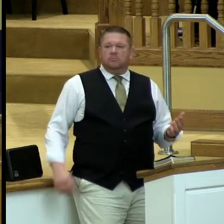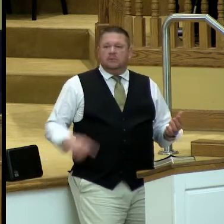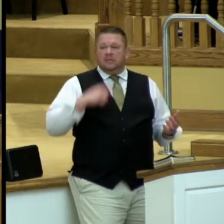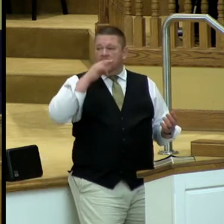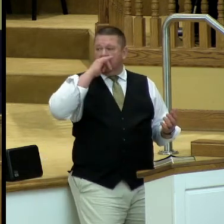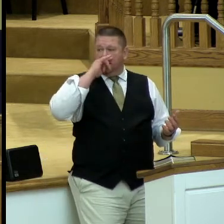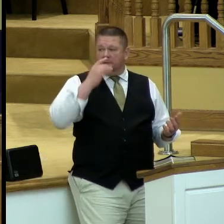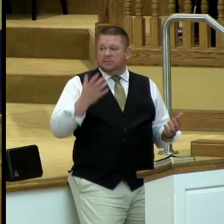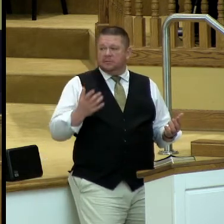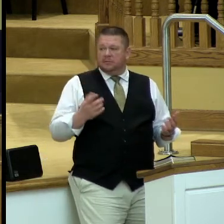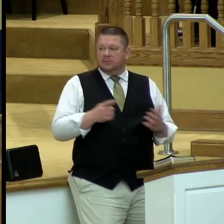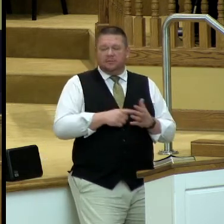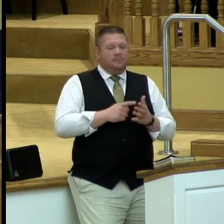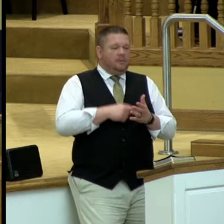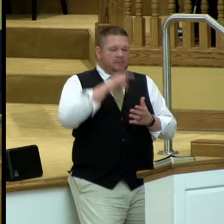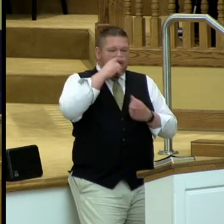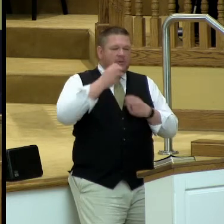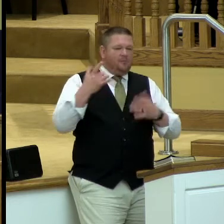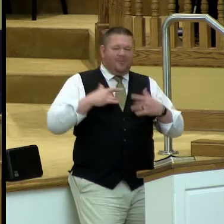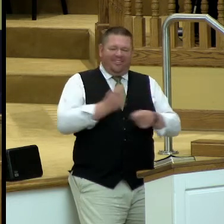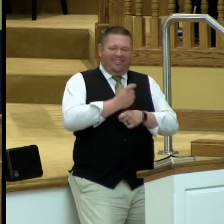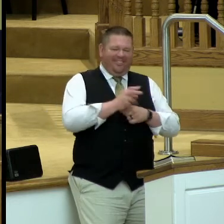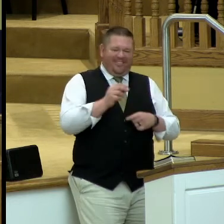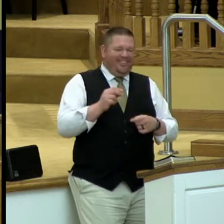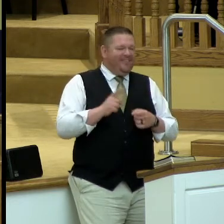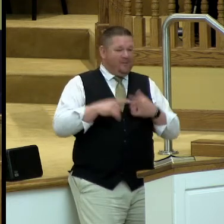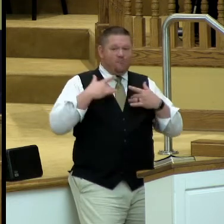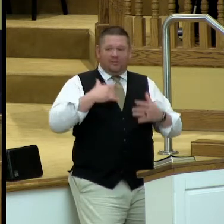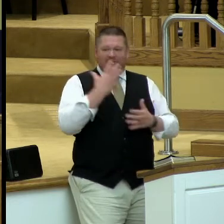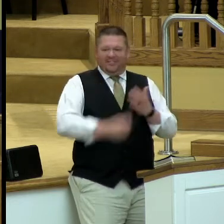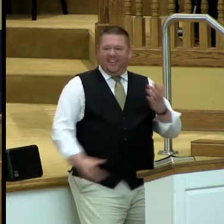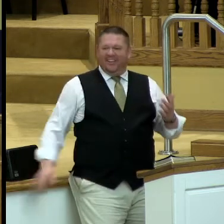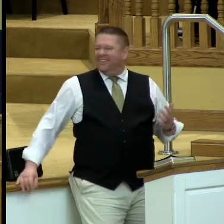till my kids speak sometimes and it's back.